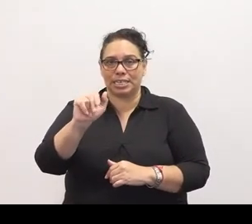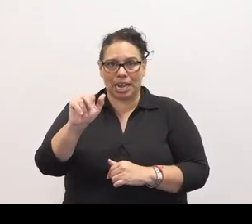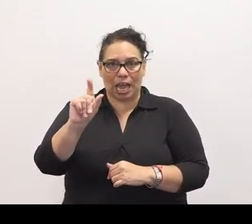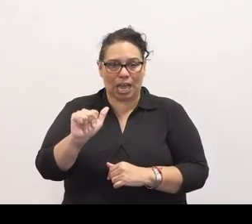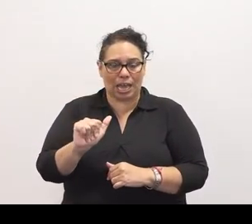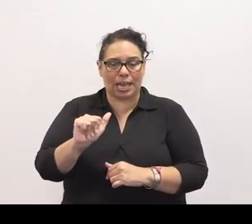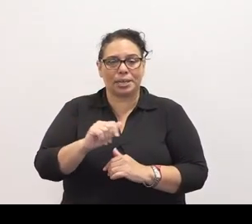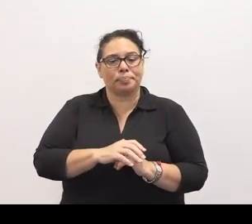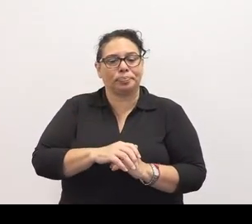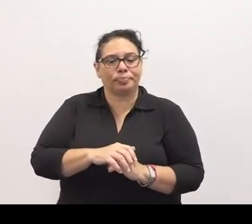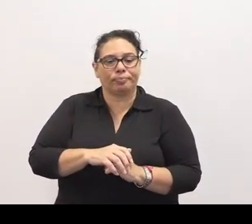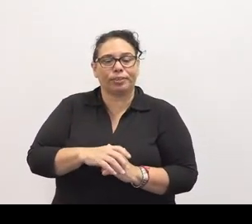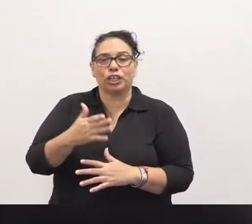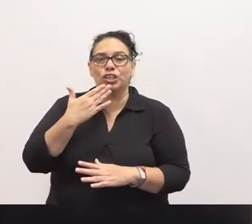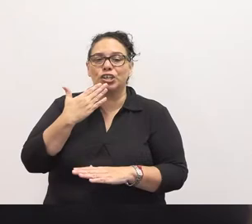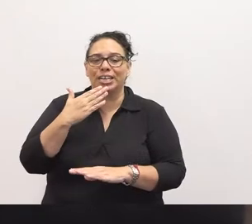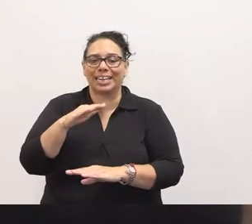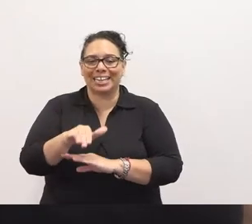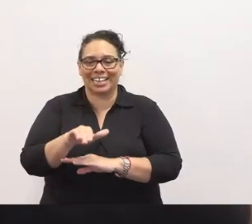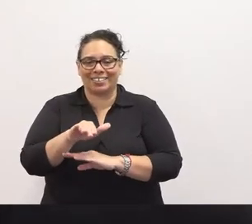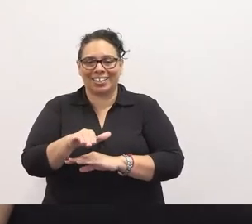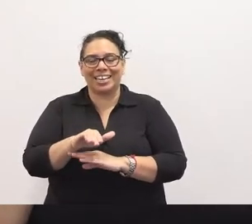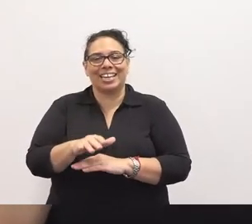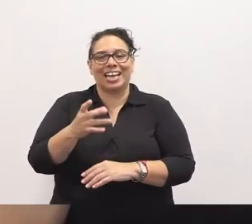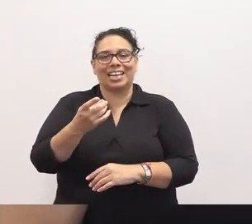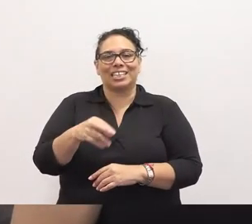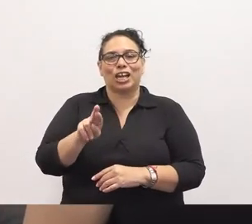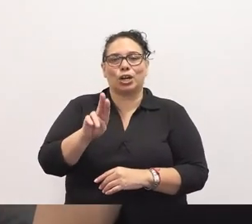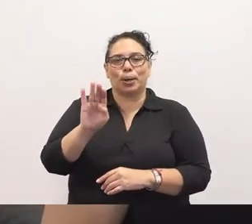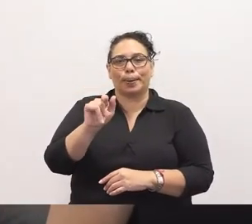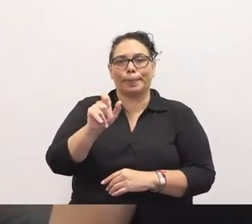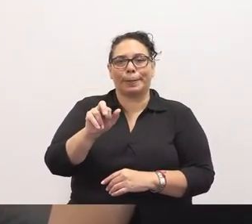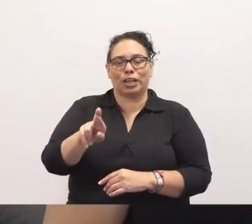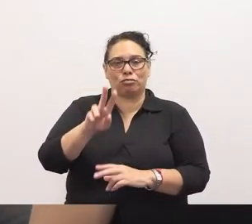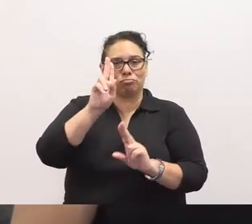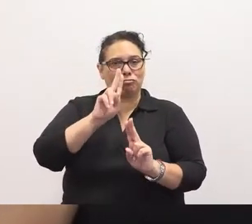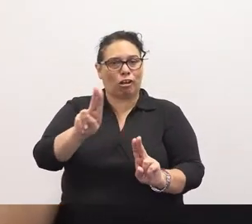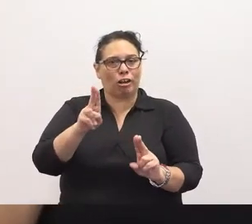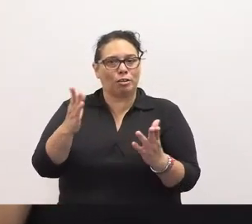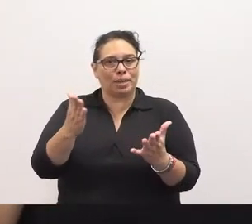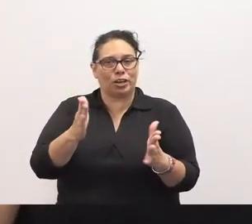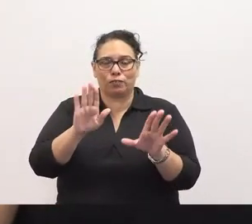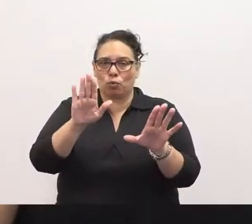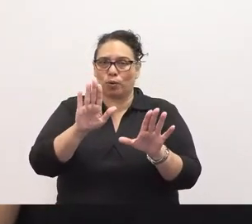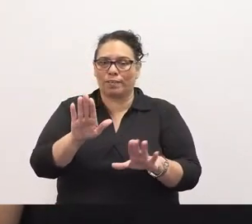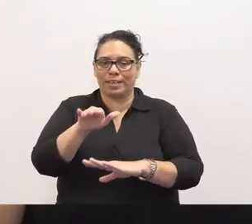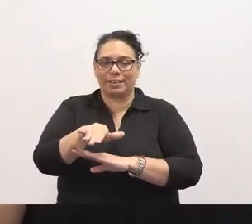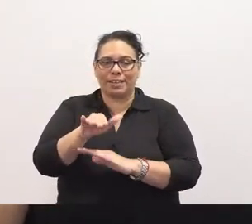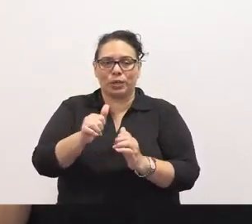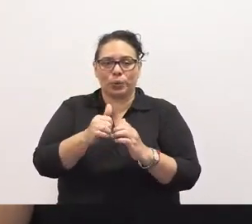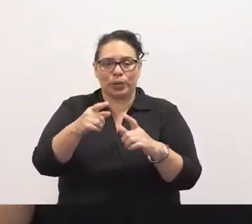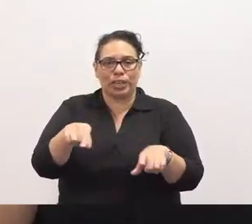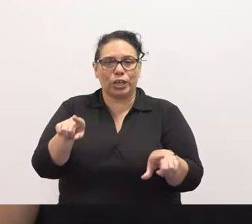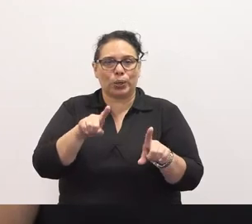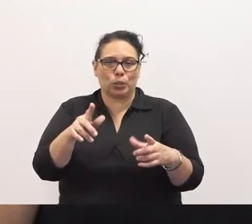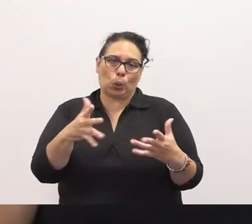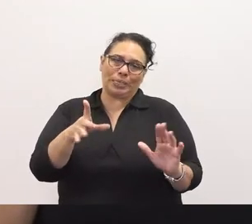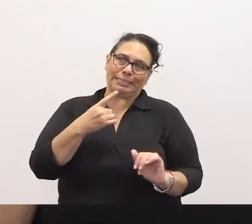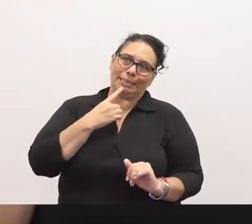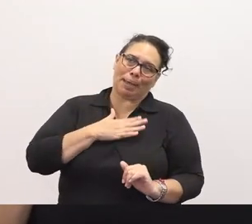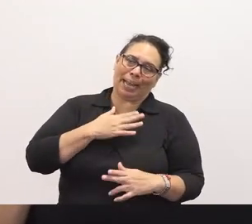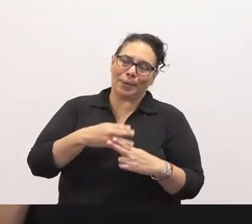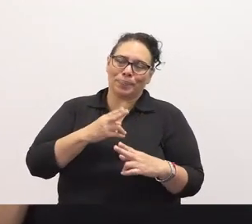Good evening, Board of Trustees and Superintendent Dr. Baker. It is an honor to be here in this wonderful evening with you. She's already mentioned my